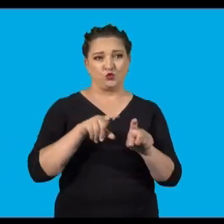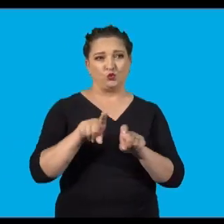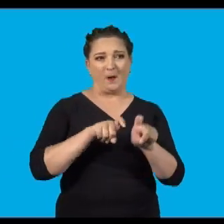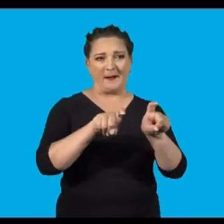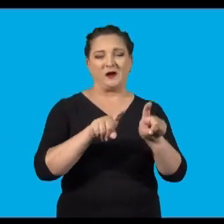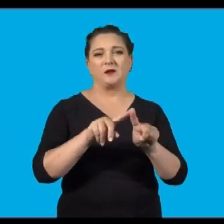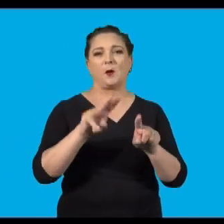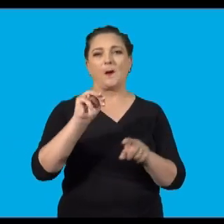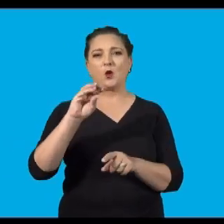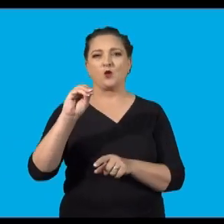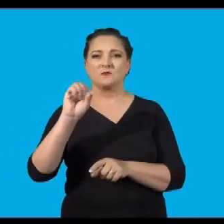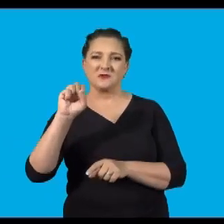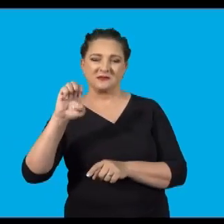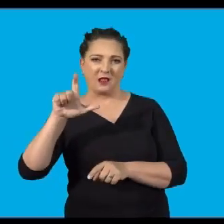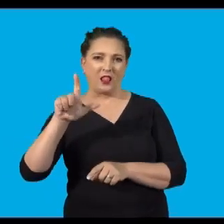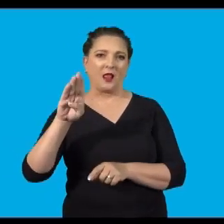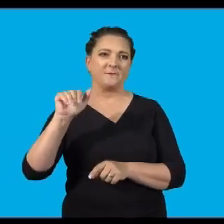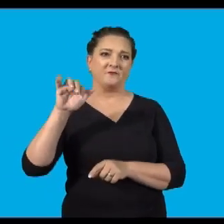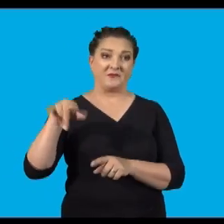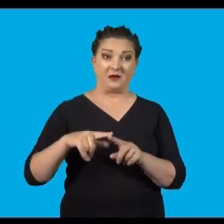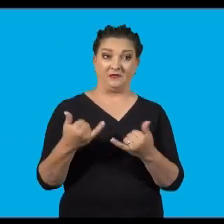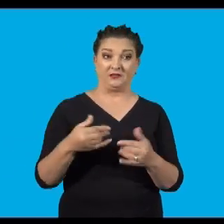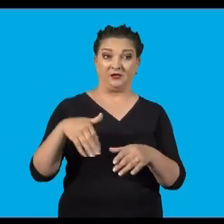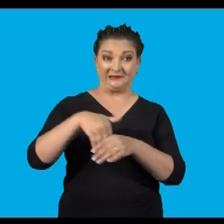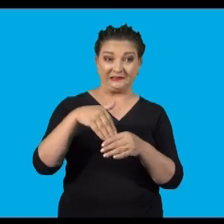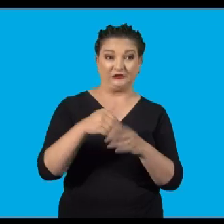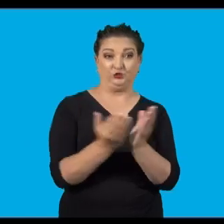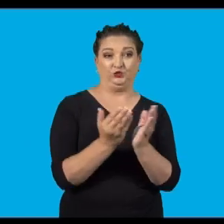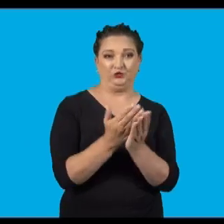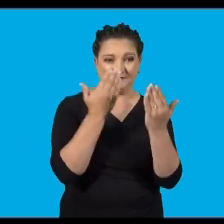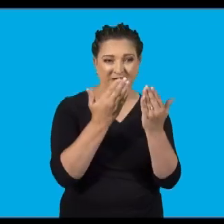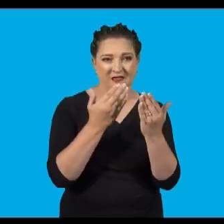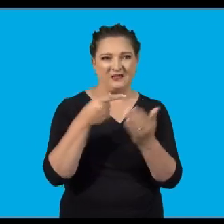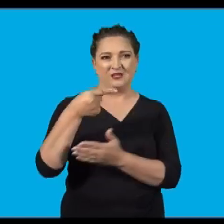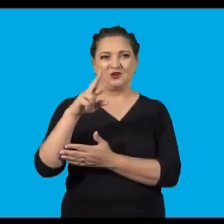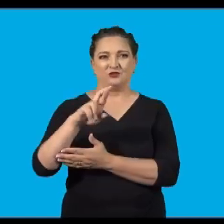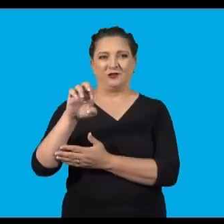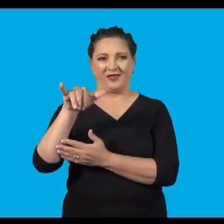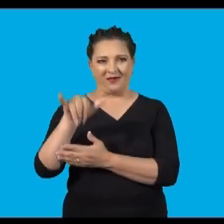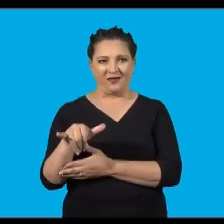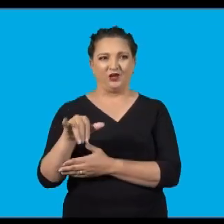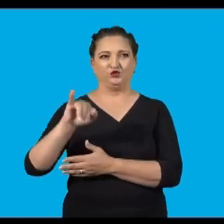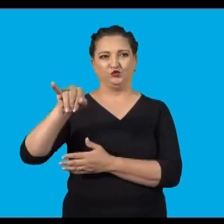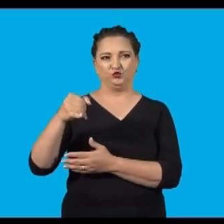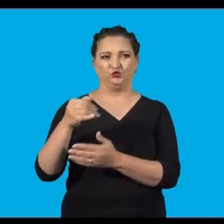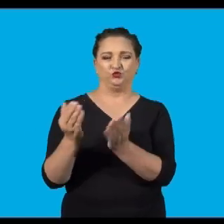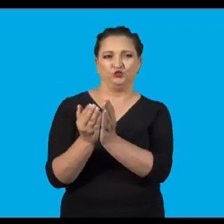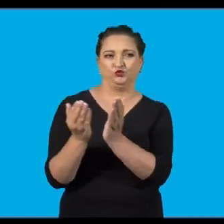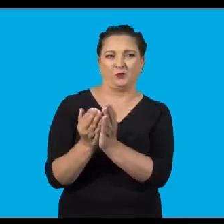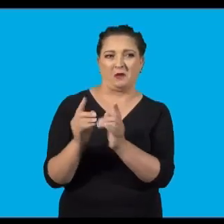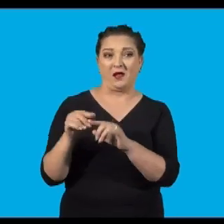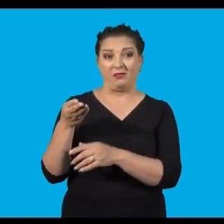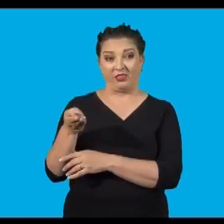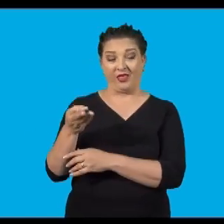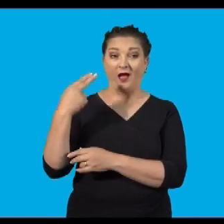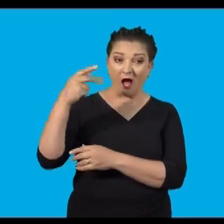Gqeberha. He subsequently received a rugby scholarship from the prestigious Grey High School. Kolisi was a regular